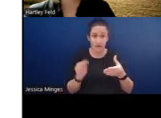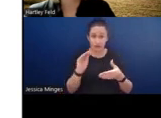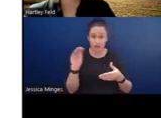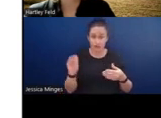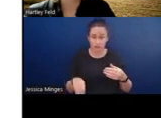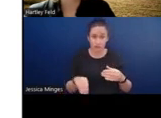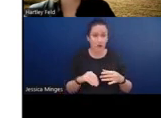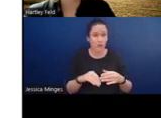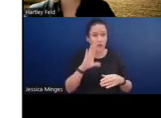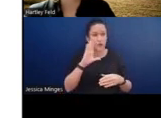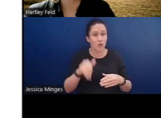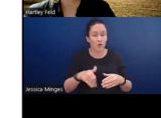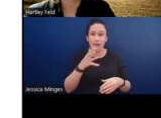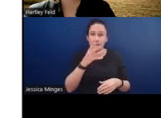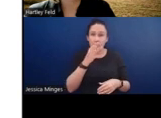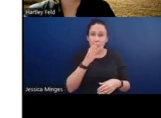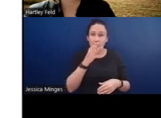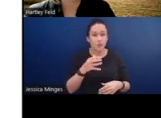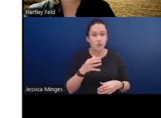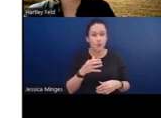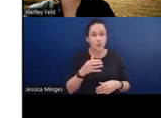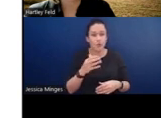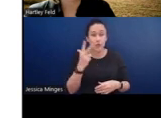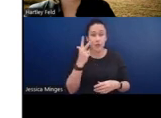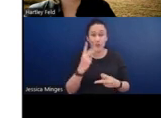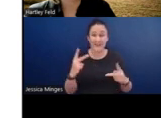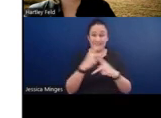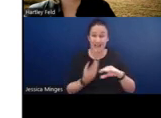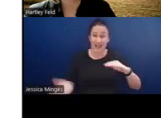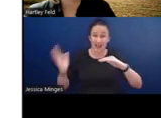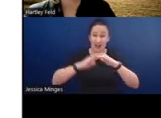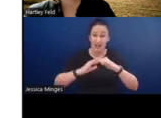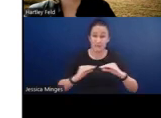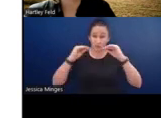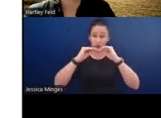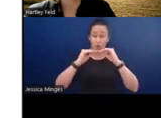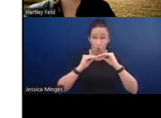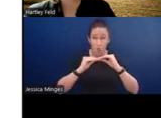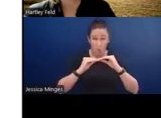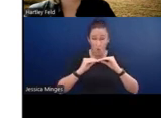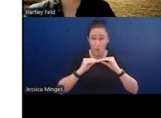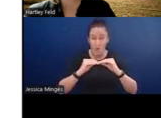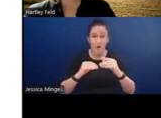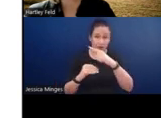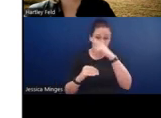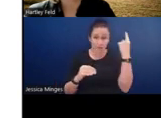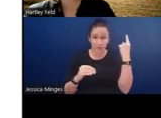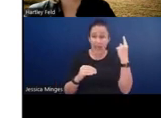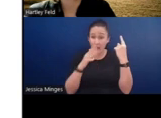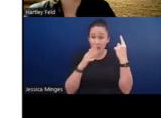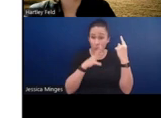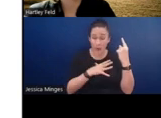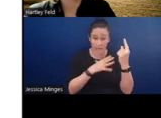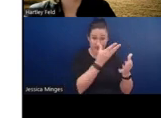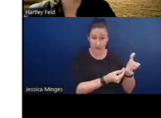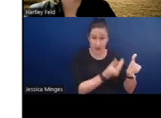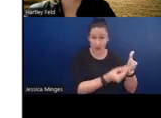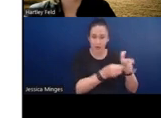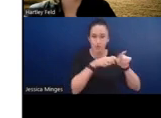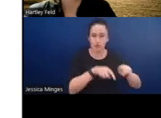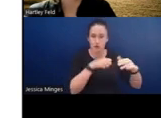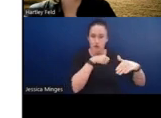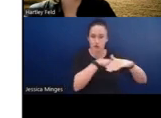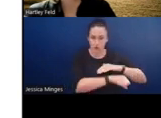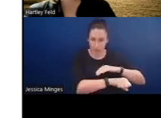we know that 3 times more Black women are dying in childbirth